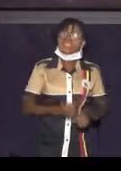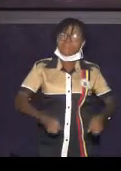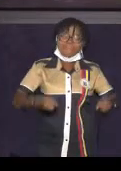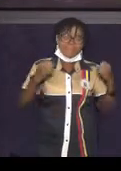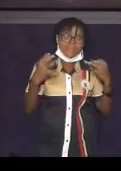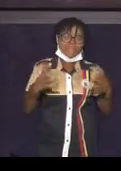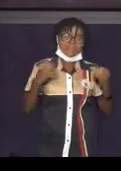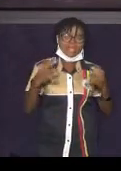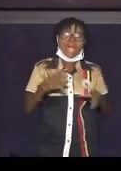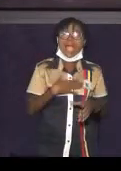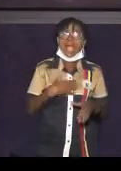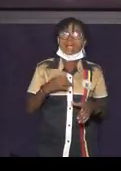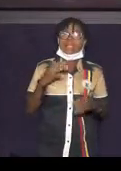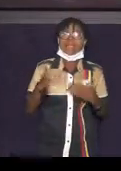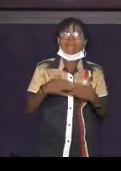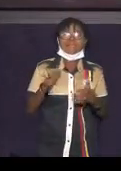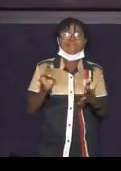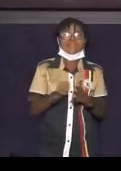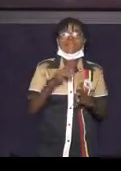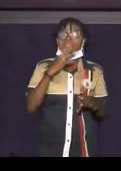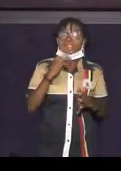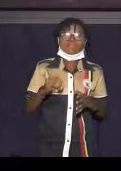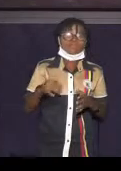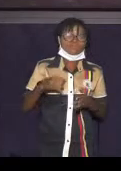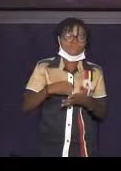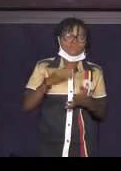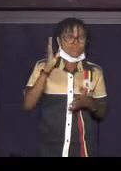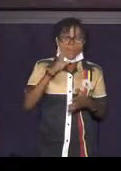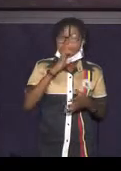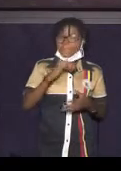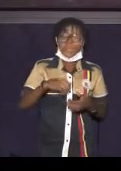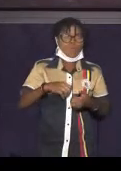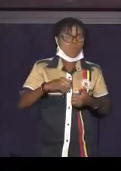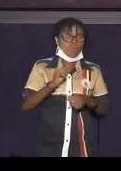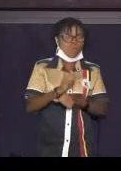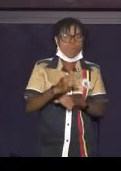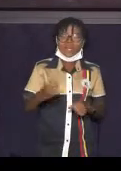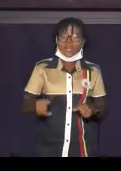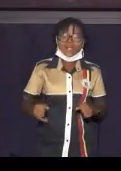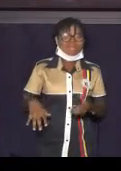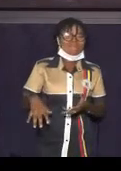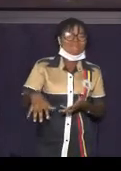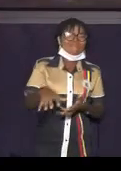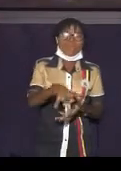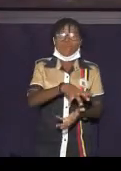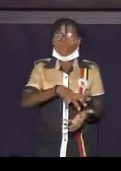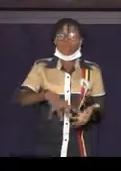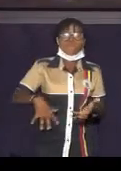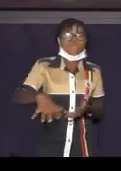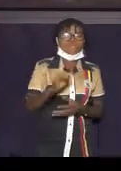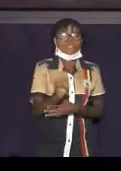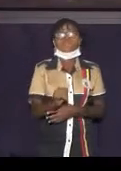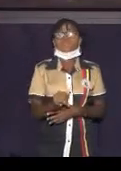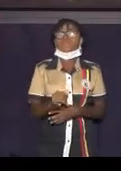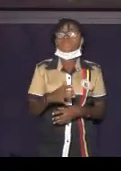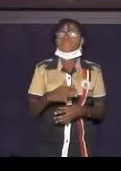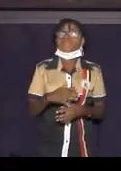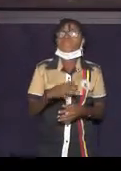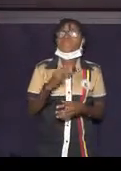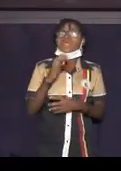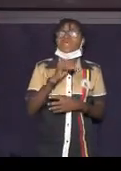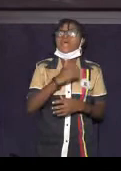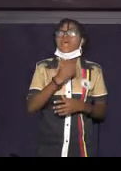it, and after taking it, their body system start working abnormally. So codeine is one of the examples